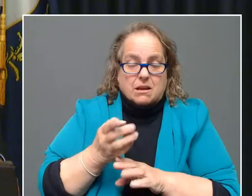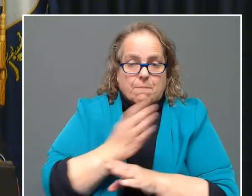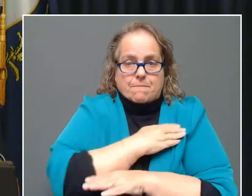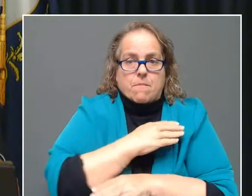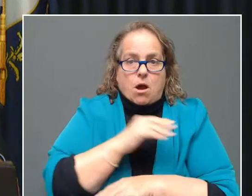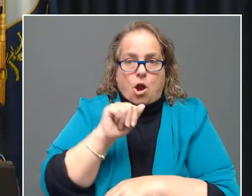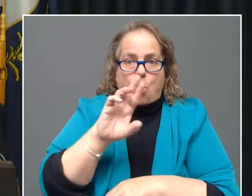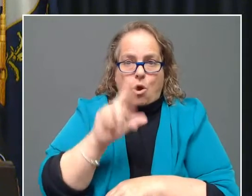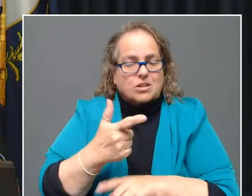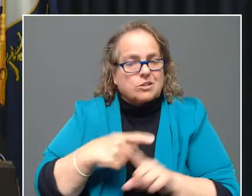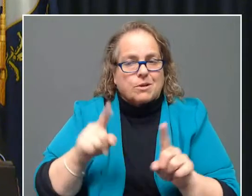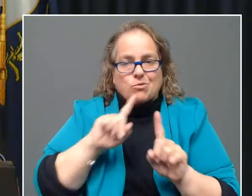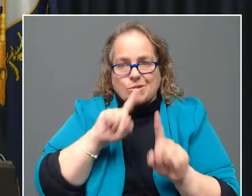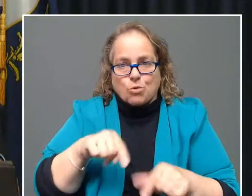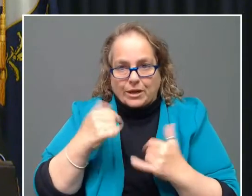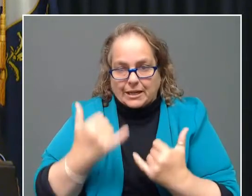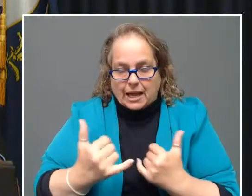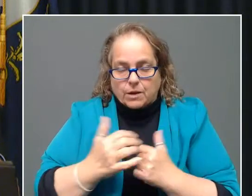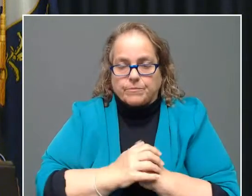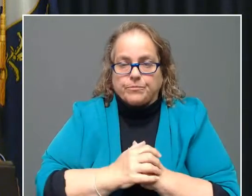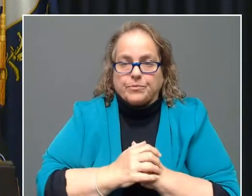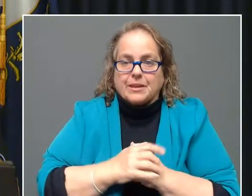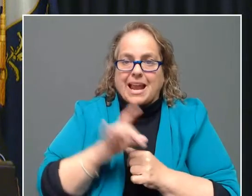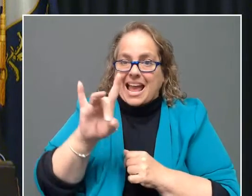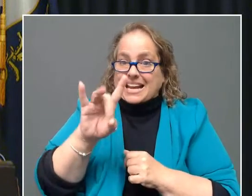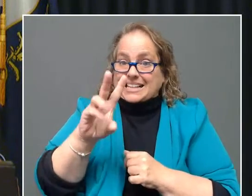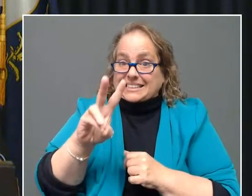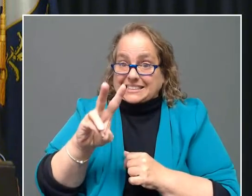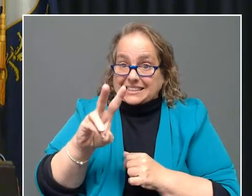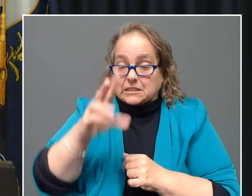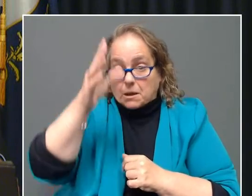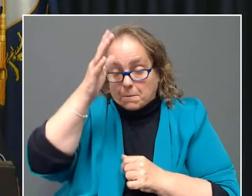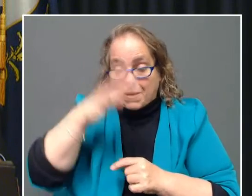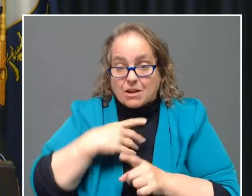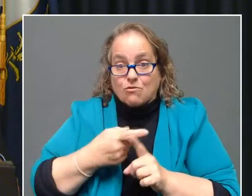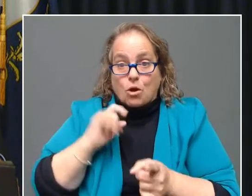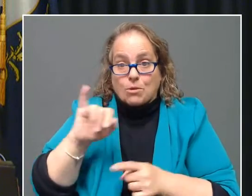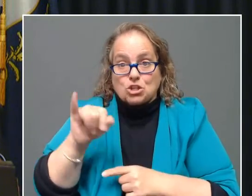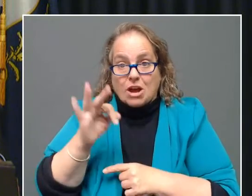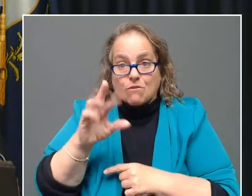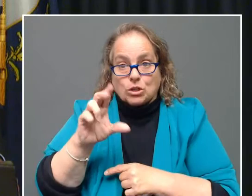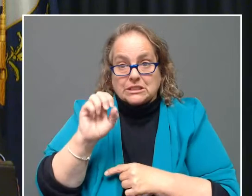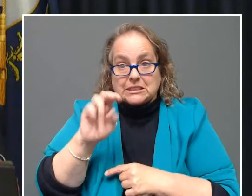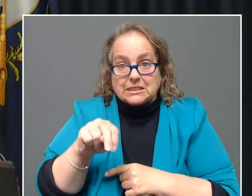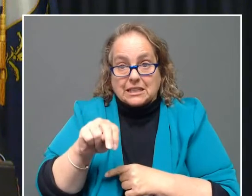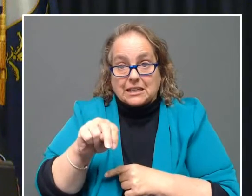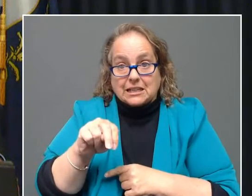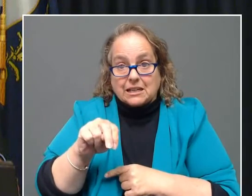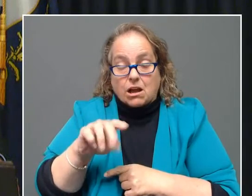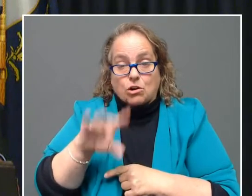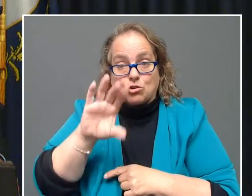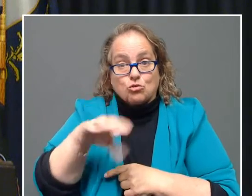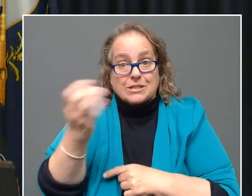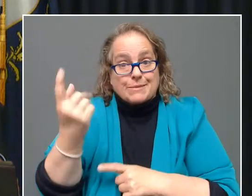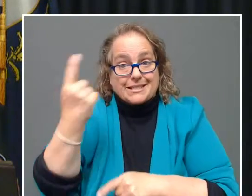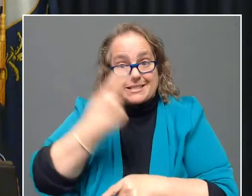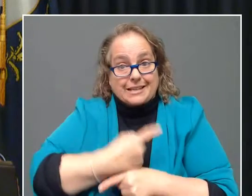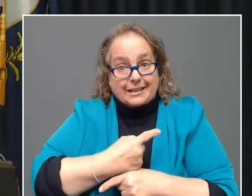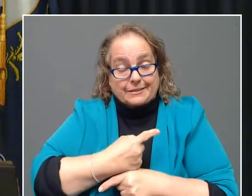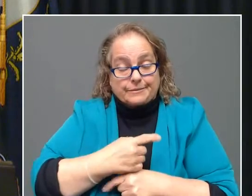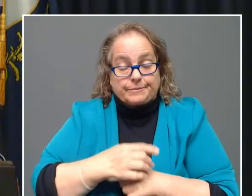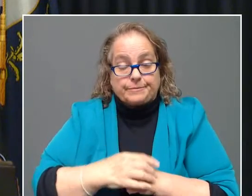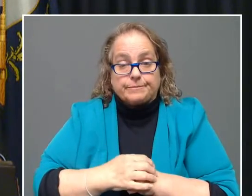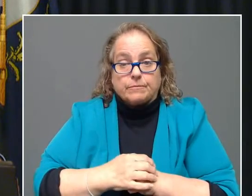now. Lost an 86-year-old man from Jefferson on Christmas Day. We